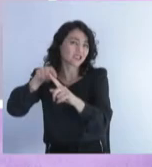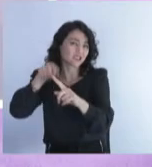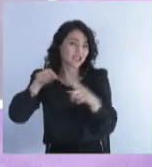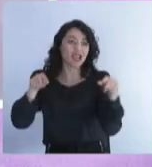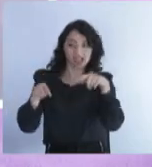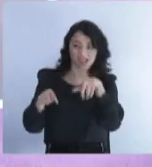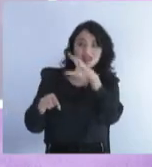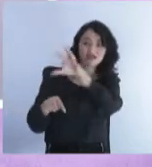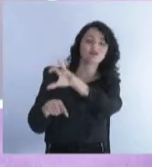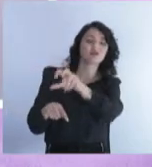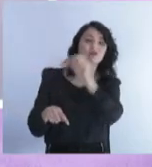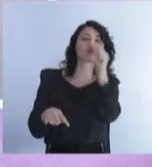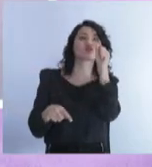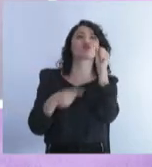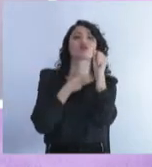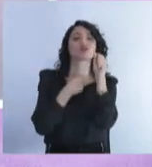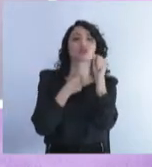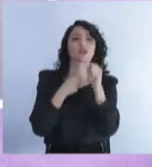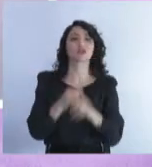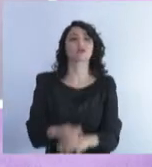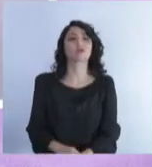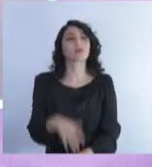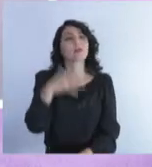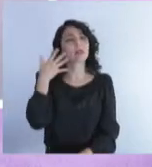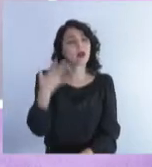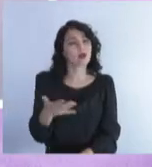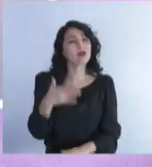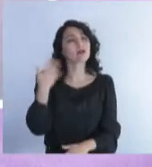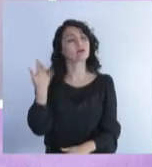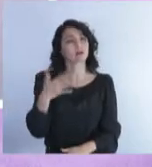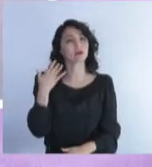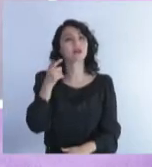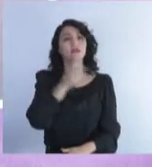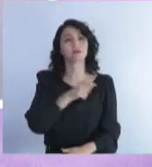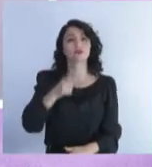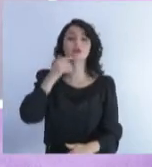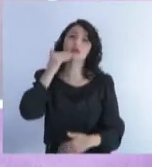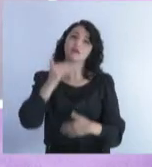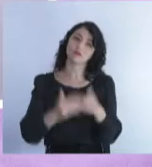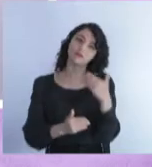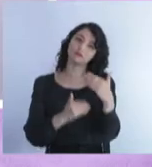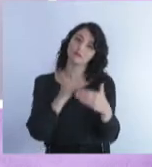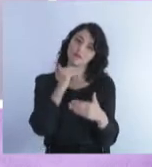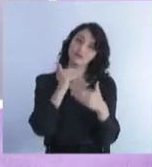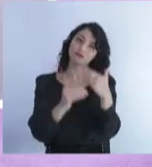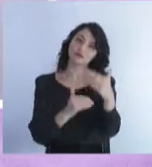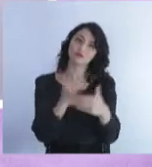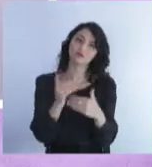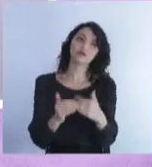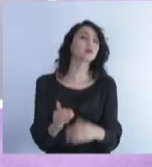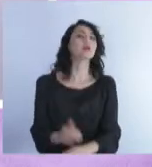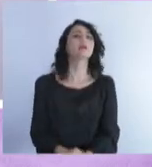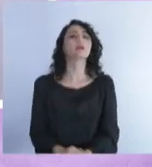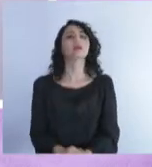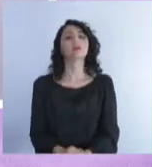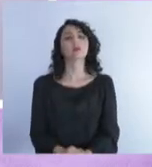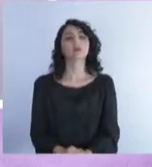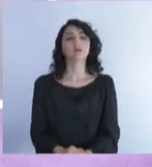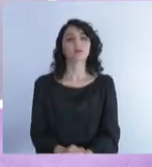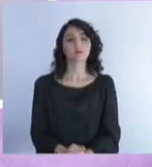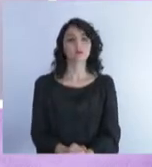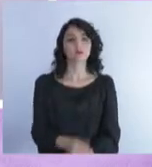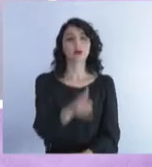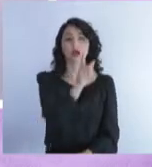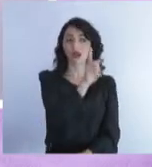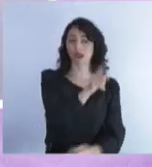us? That, I think, is more and more important as we go forward. And I think that there are a few things